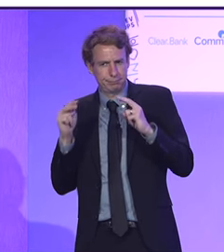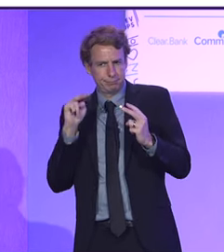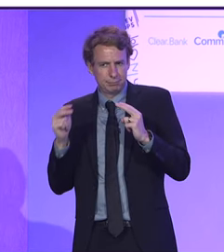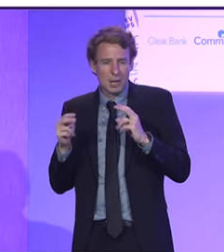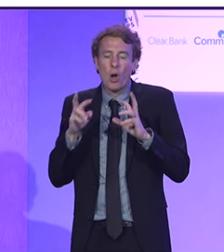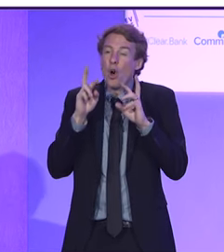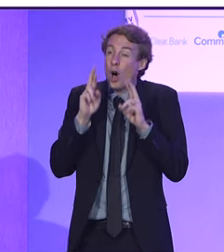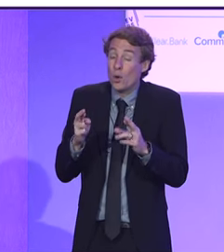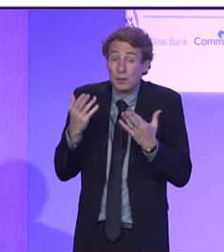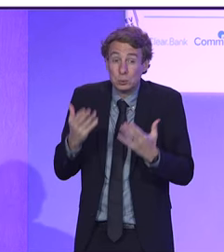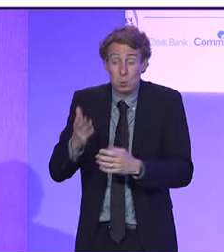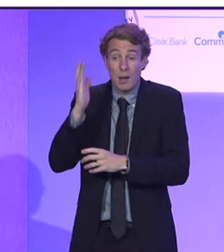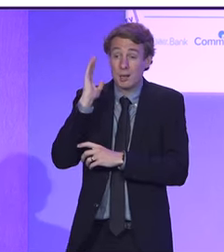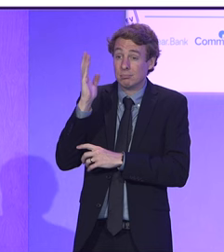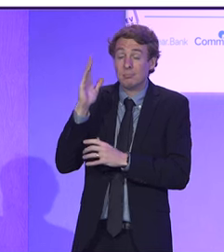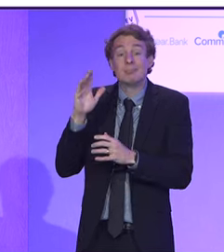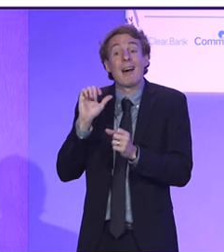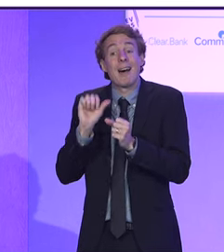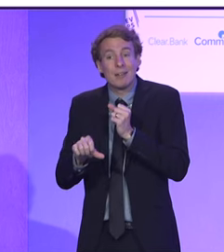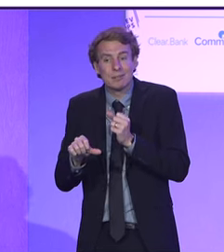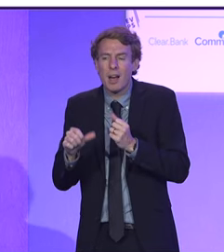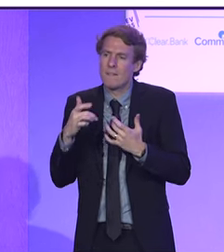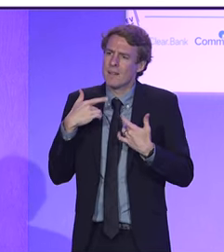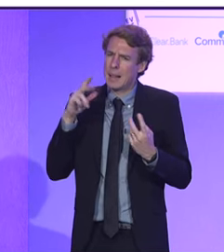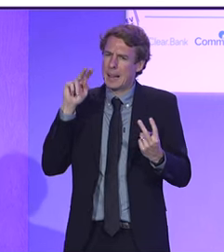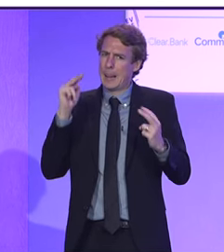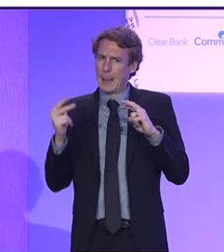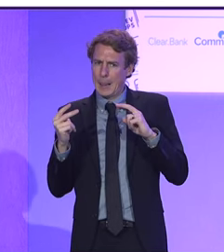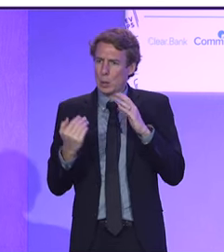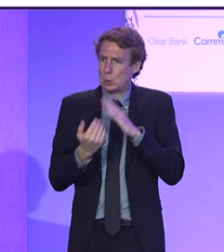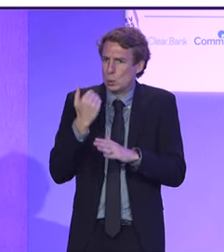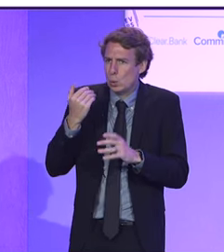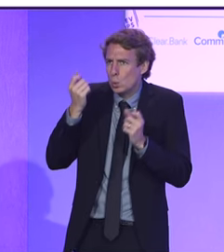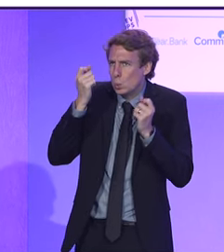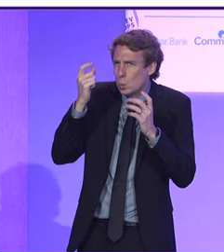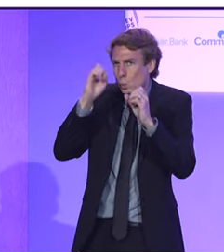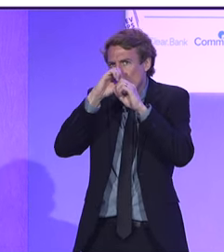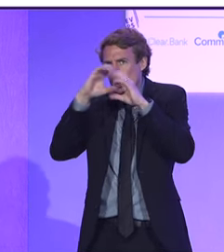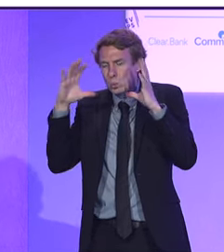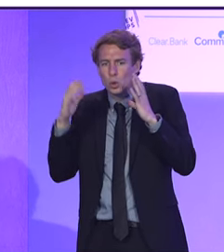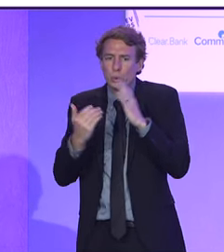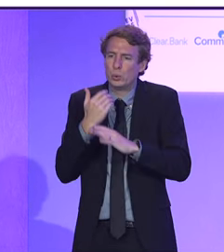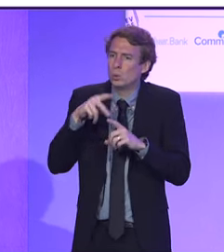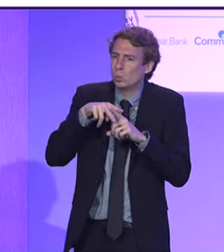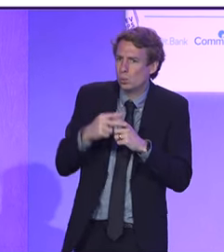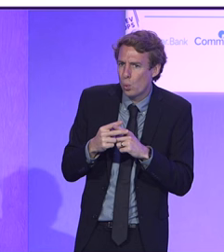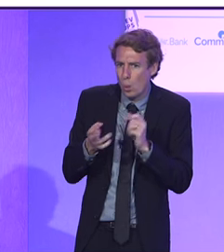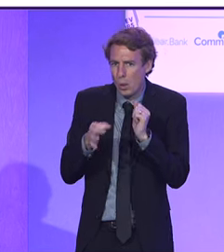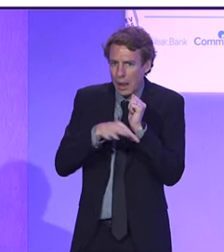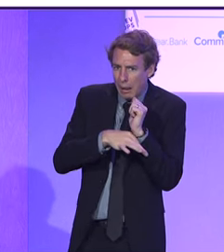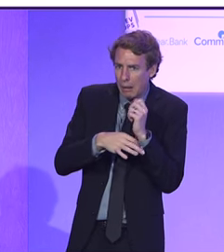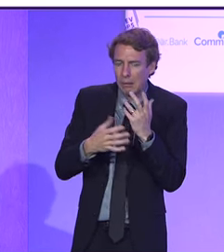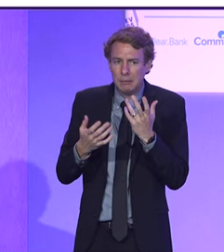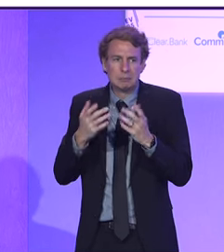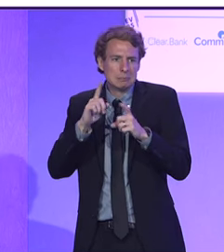new toolkit to address these problems that can span, you know, multiple teams or organizations, or in some